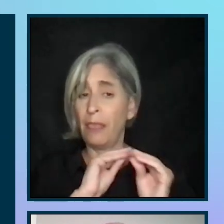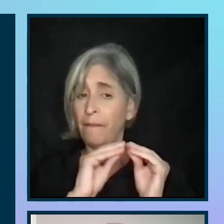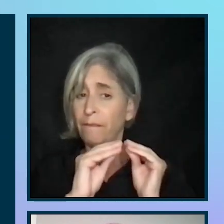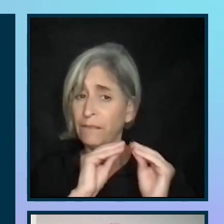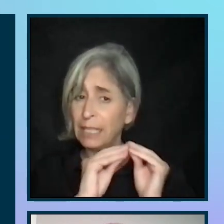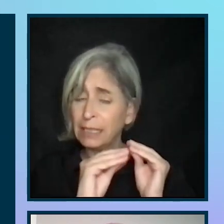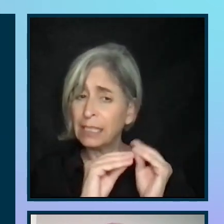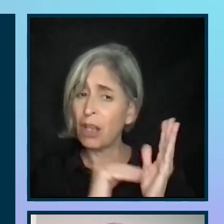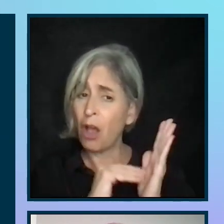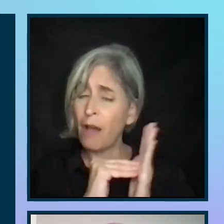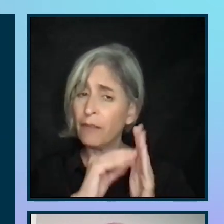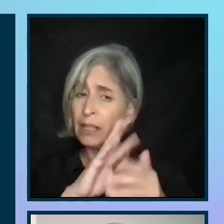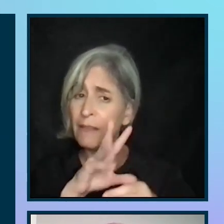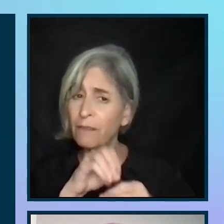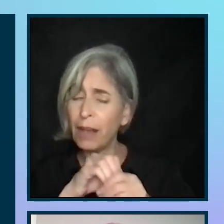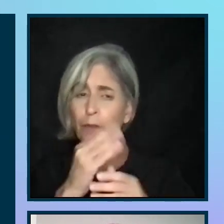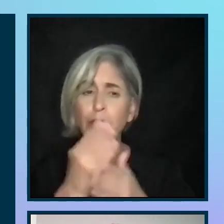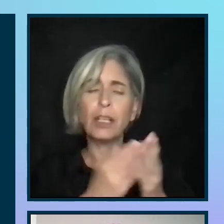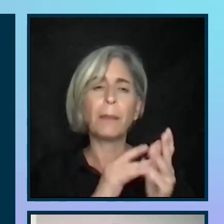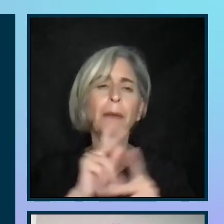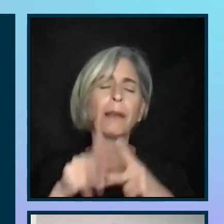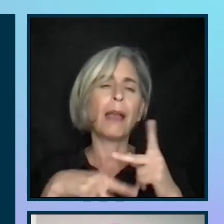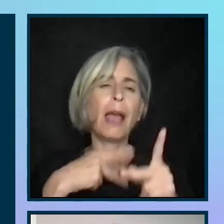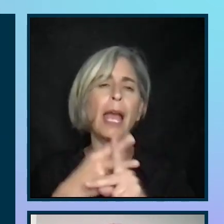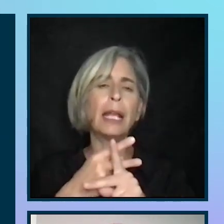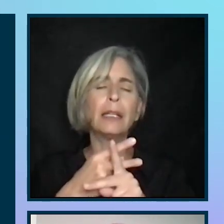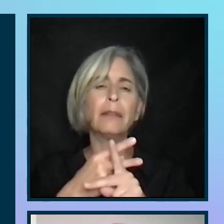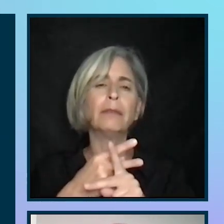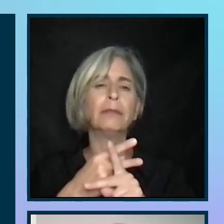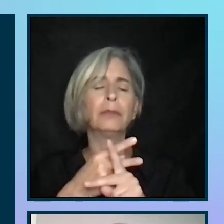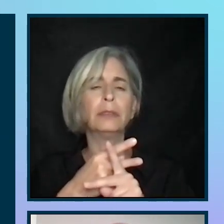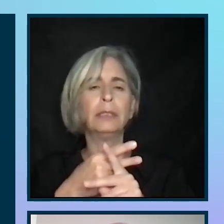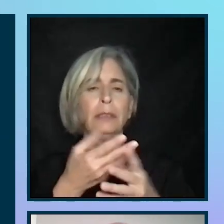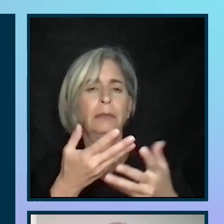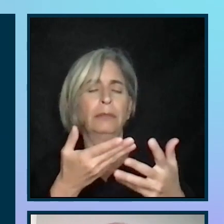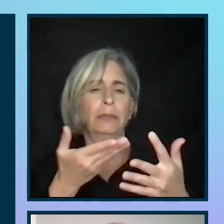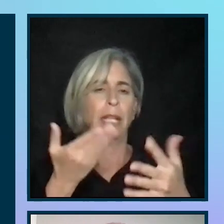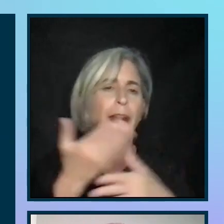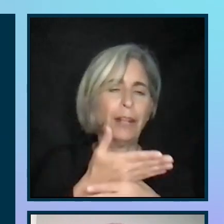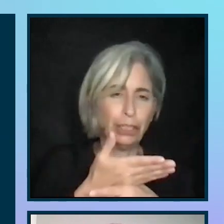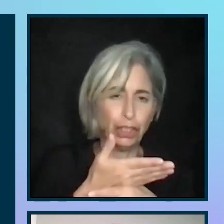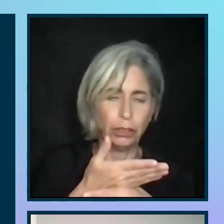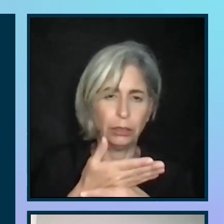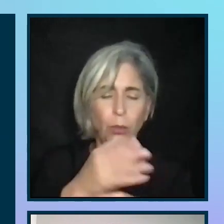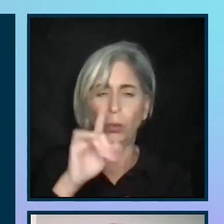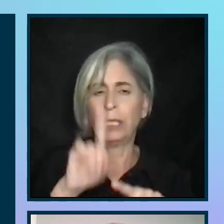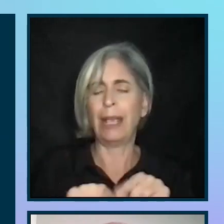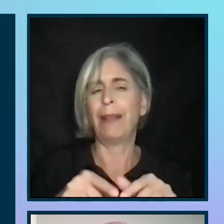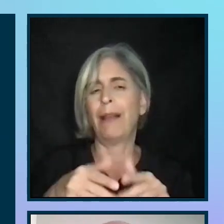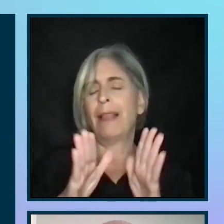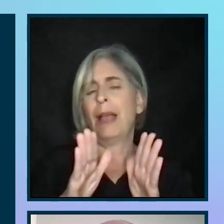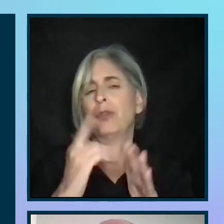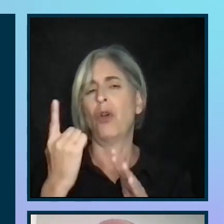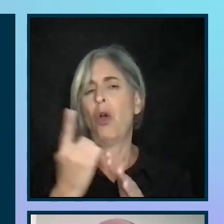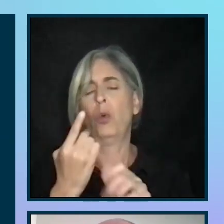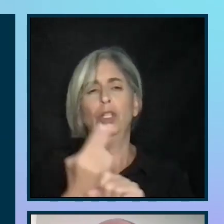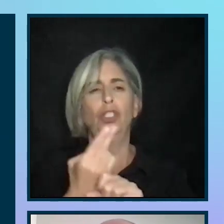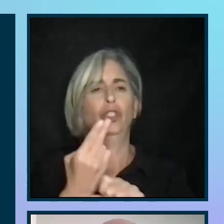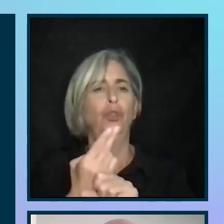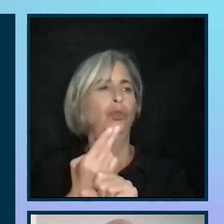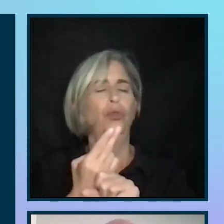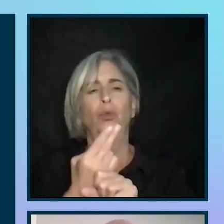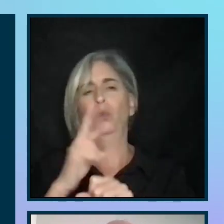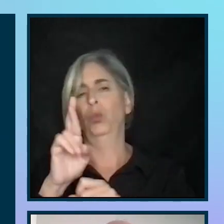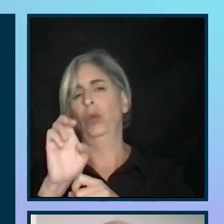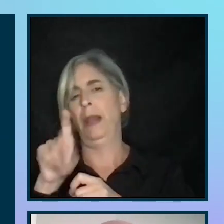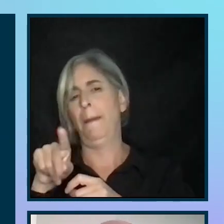quite frequently involve having some form of manual intervention with the document. We aren't allowed to just always repurpose the